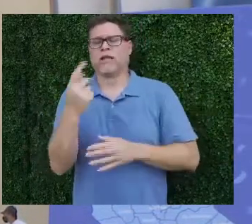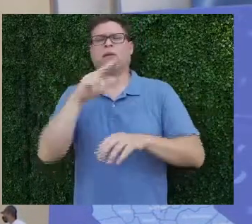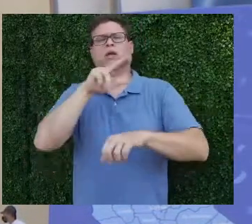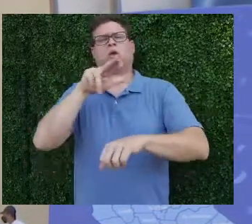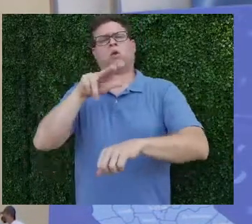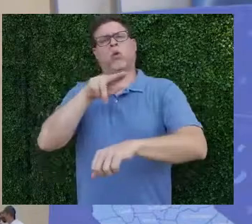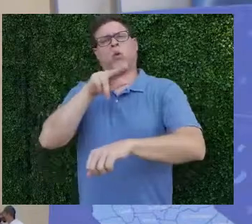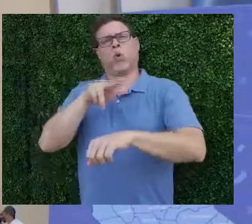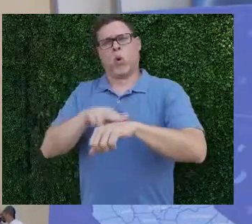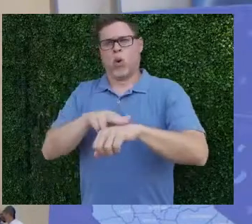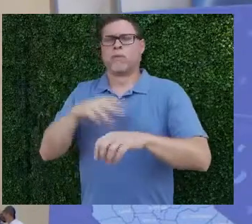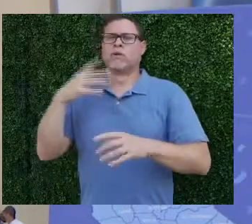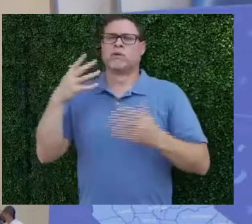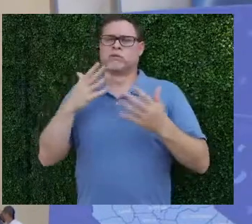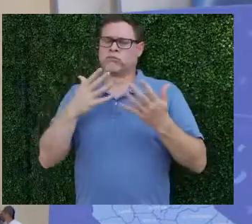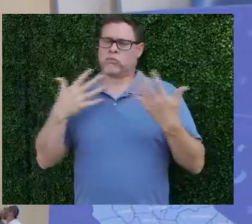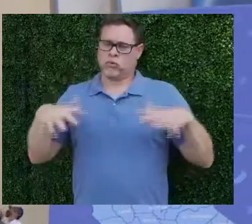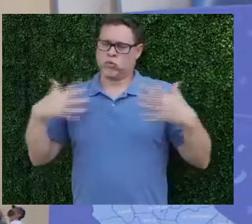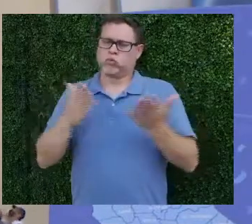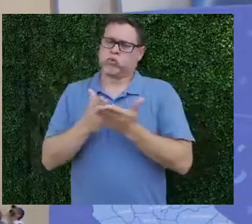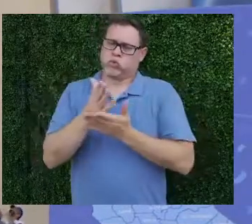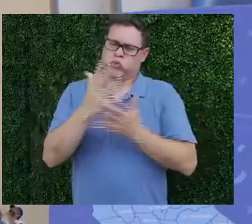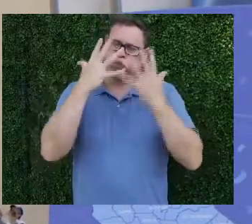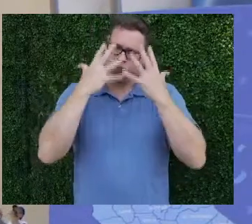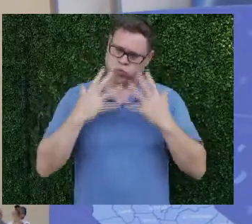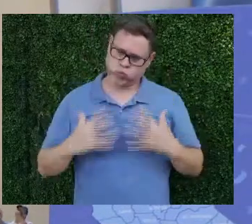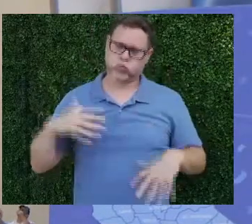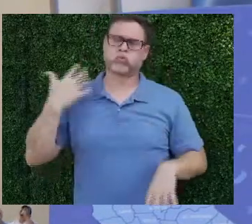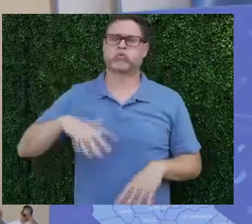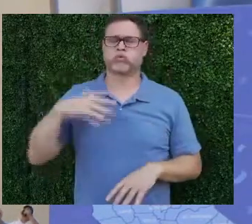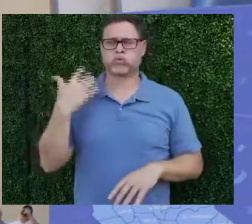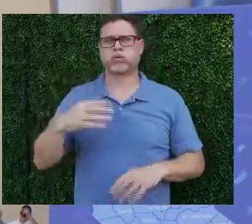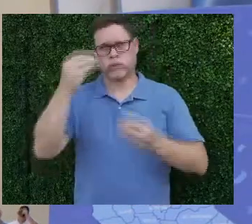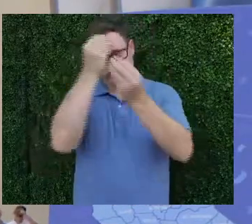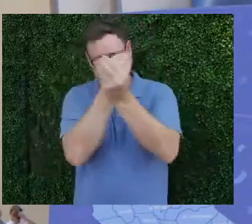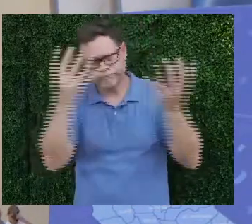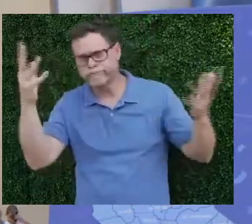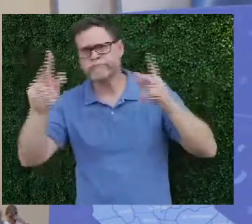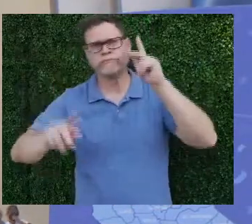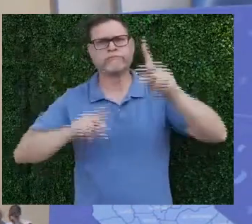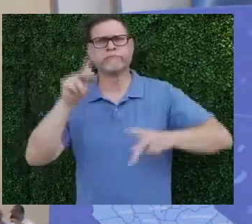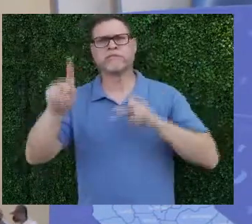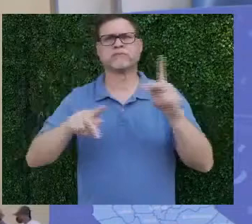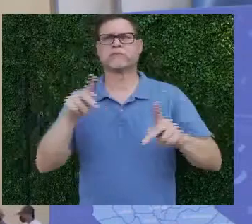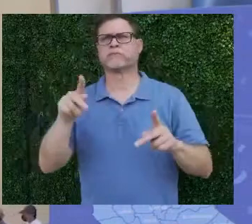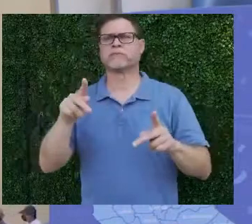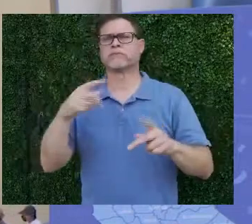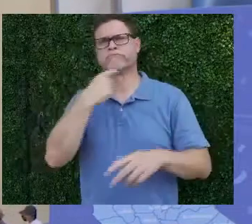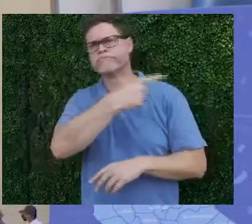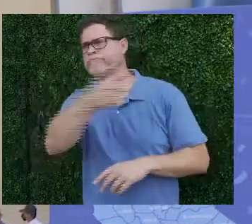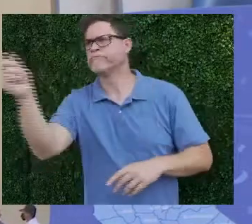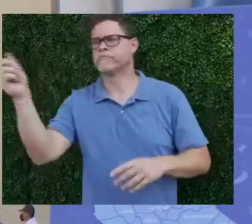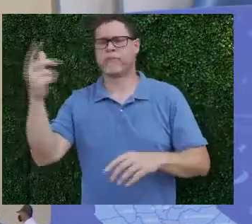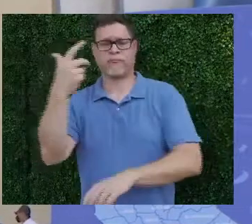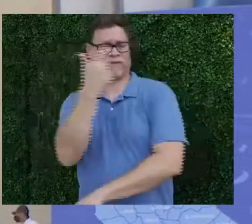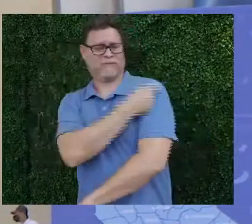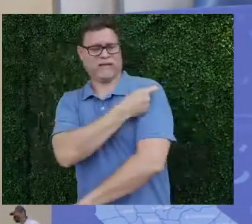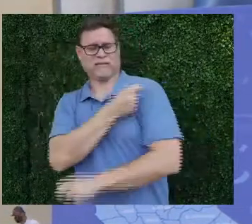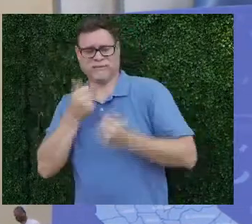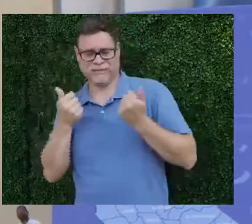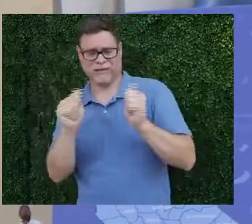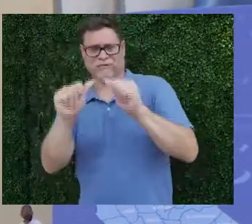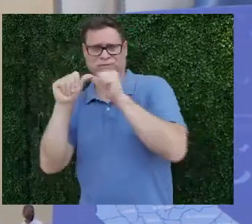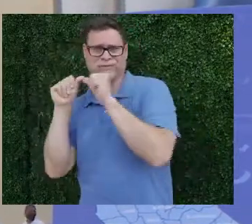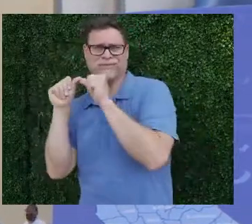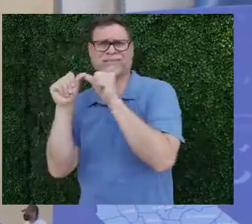a time of great sadness. No, I appreciate it. What would you tell folks? Because look, the vaccine efforts